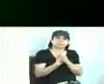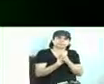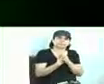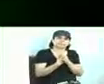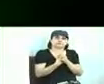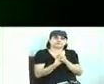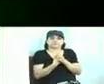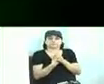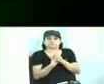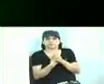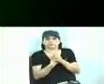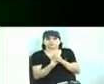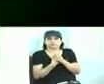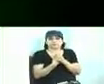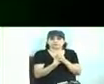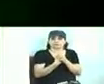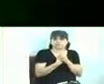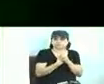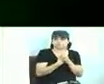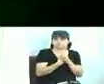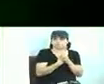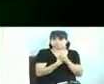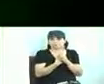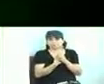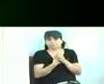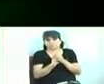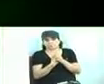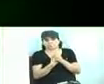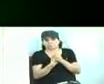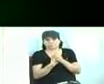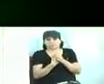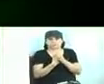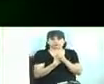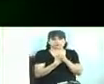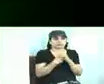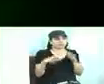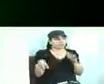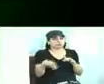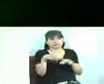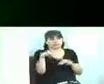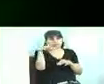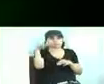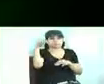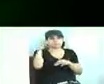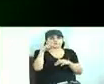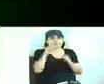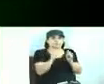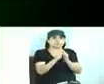Thank you.